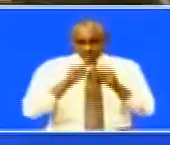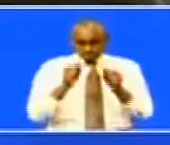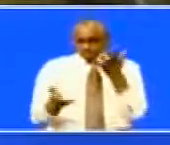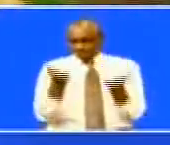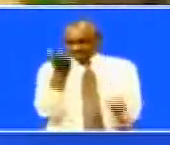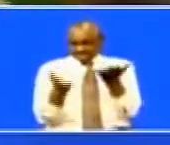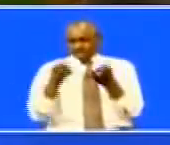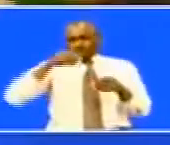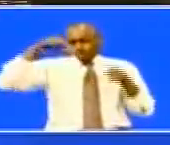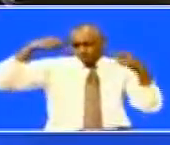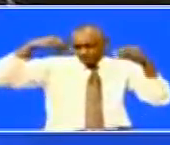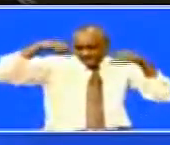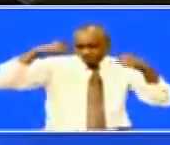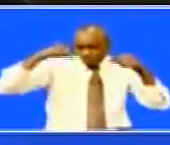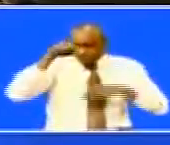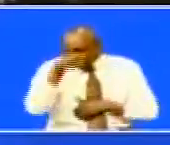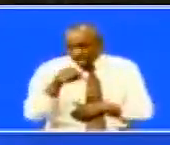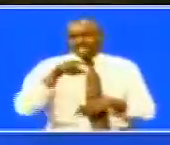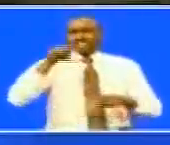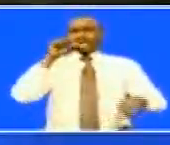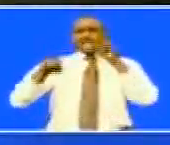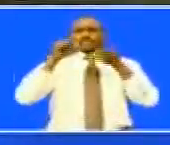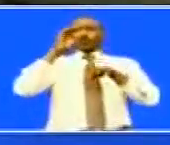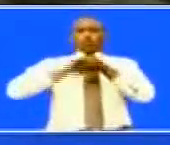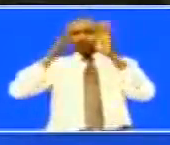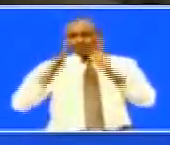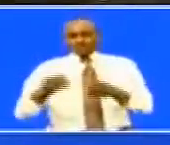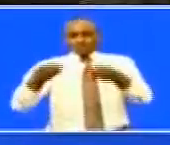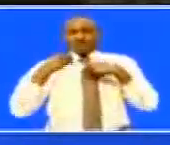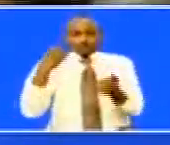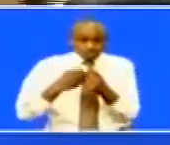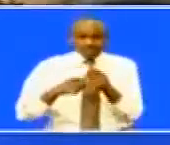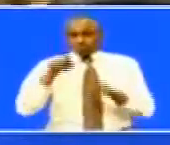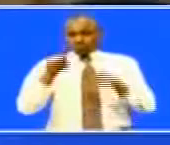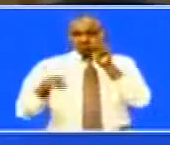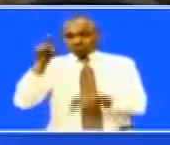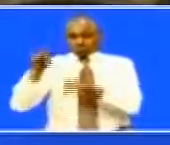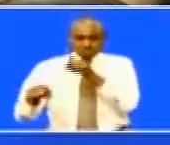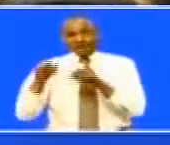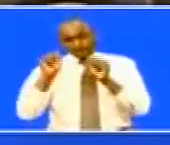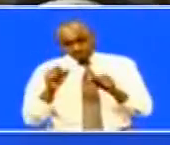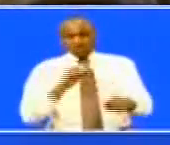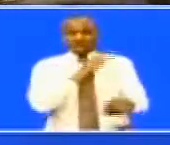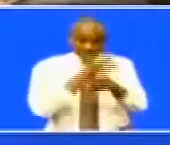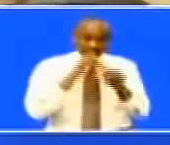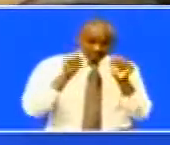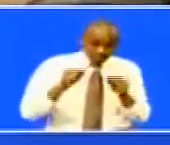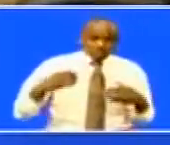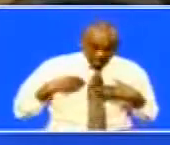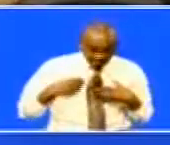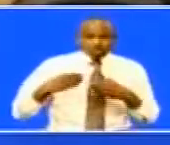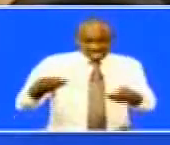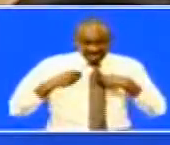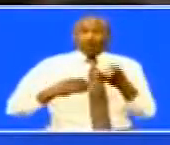the quotations and from this select a suitable supplier based on a number of variables such as capacity to have a stable